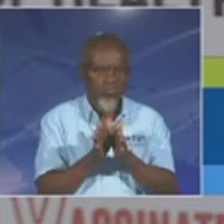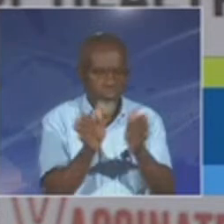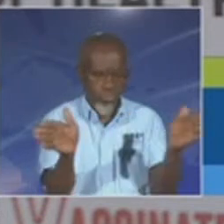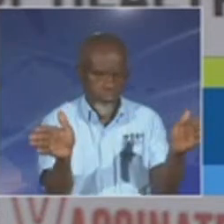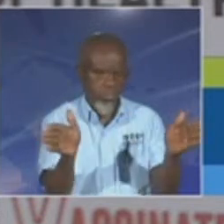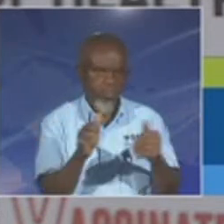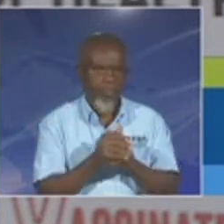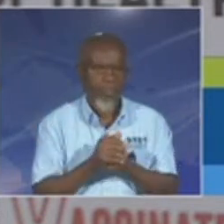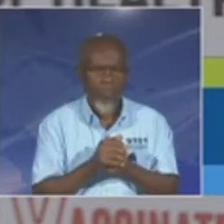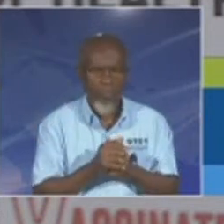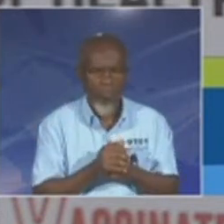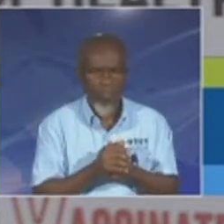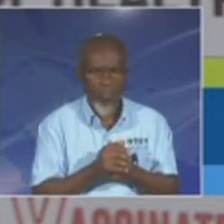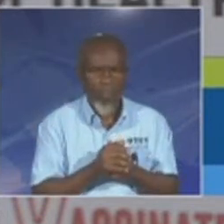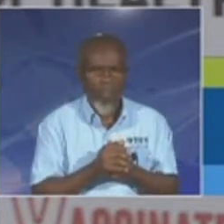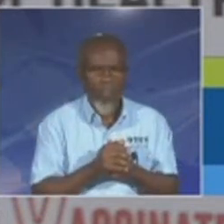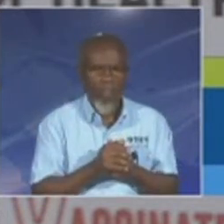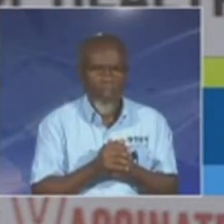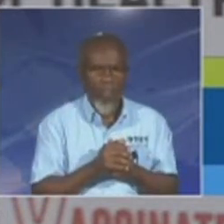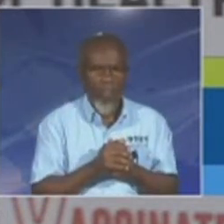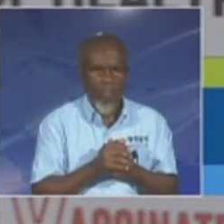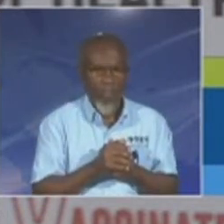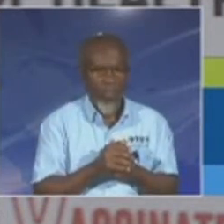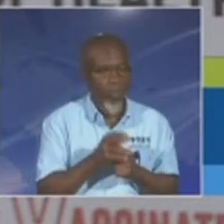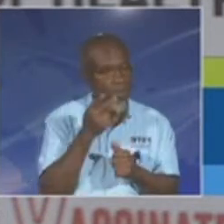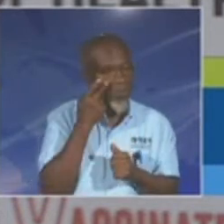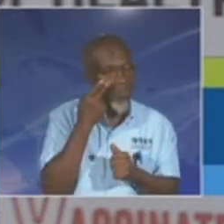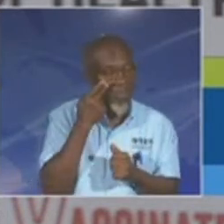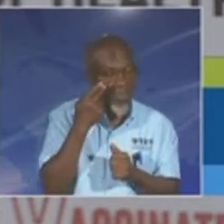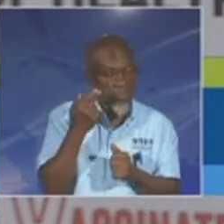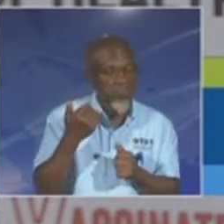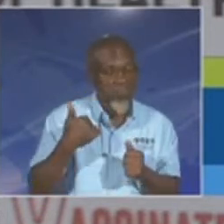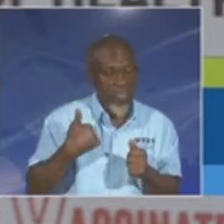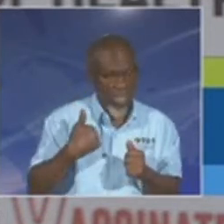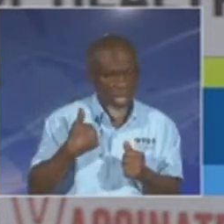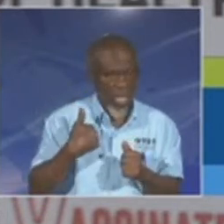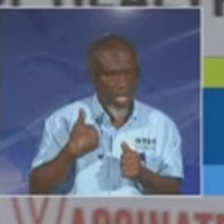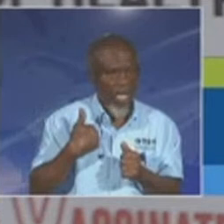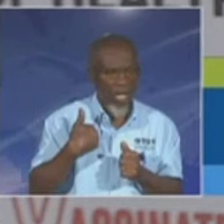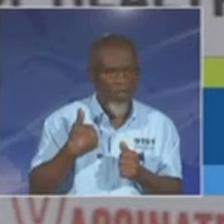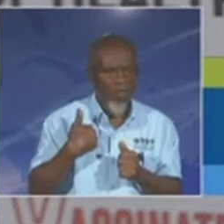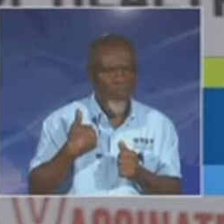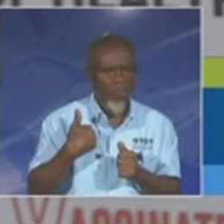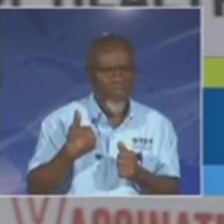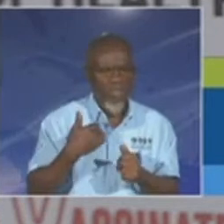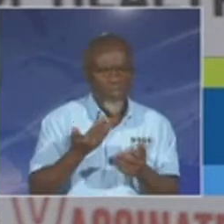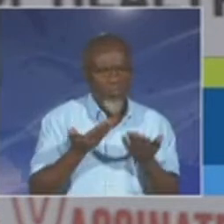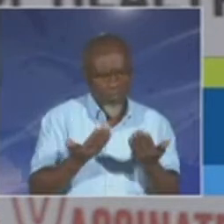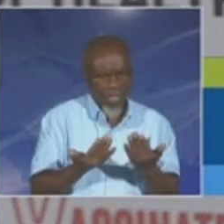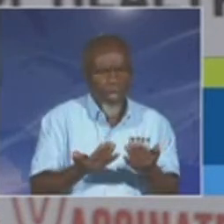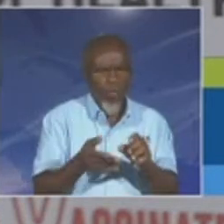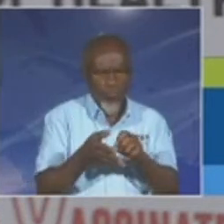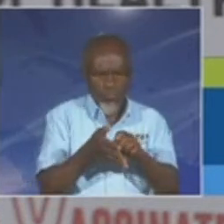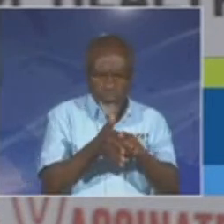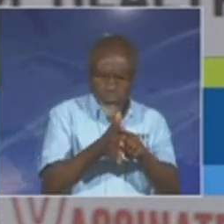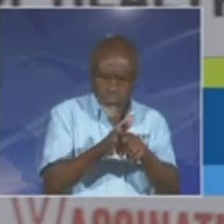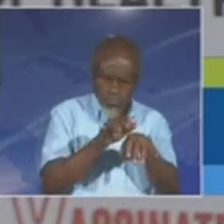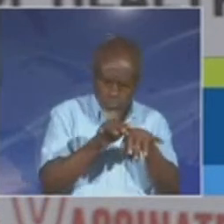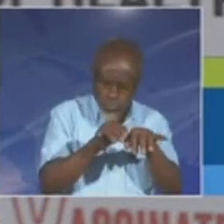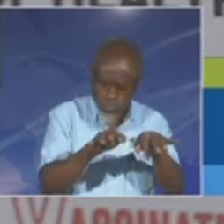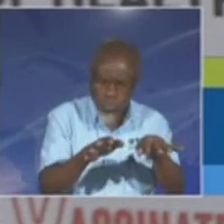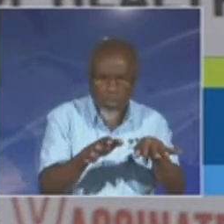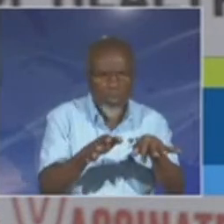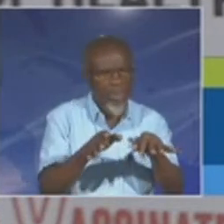as we have a variant that is less virulent, less severely disease-causing, we